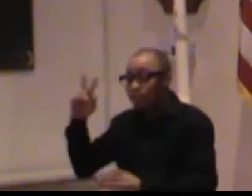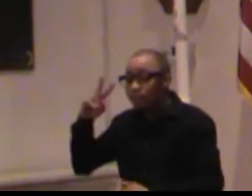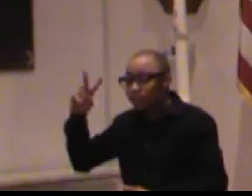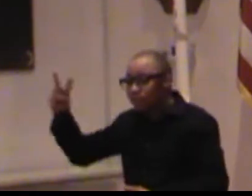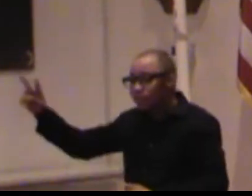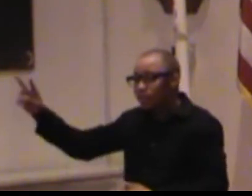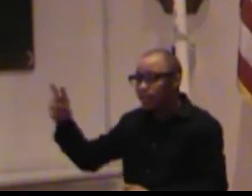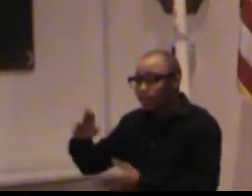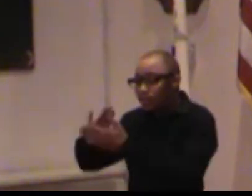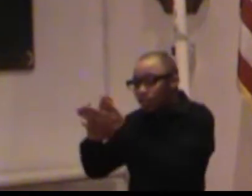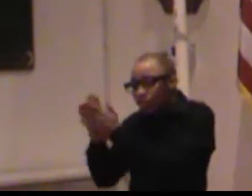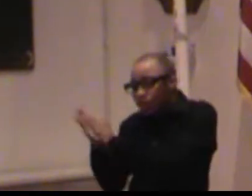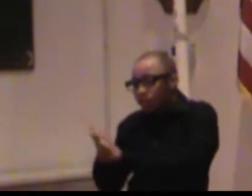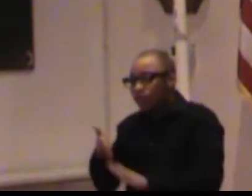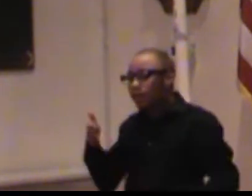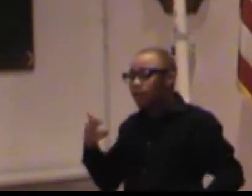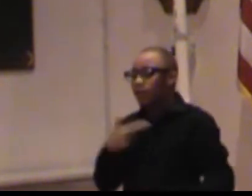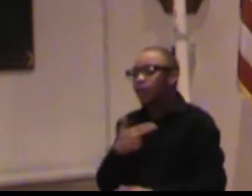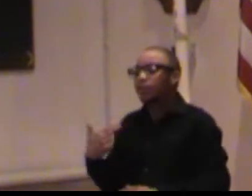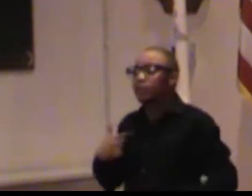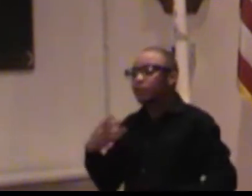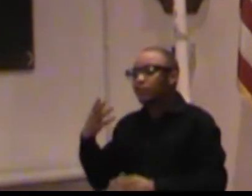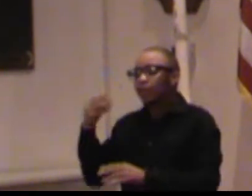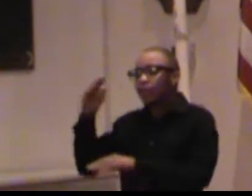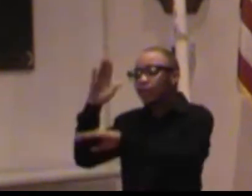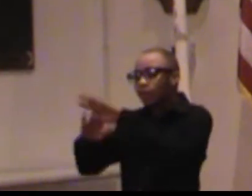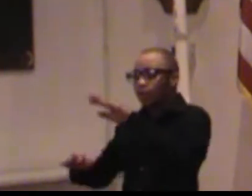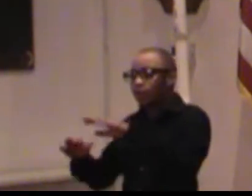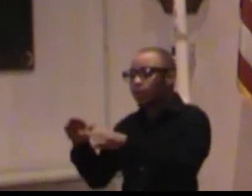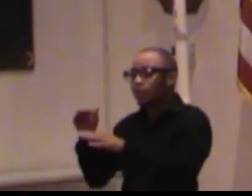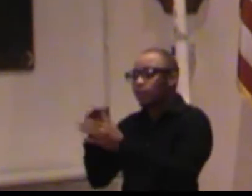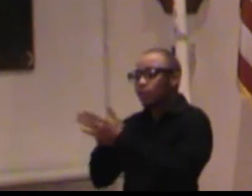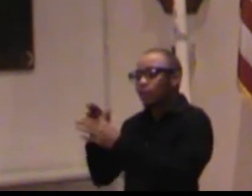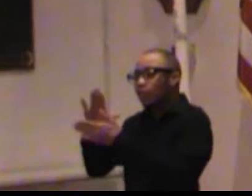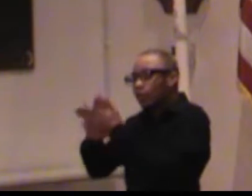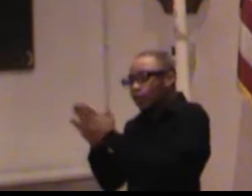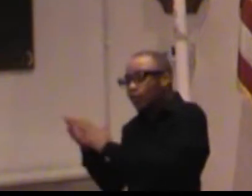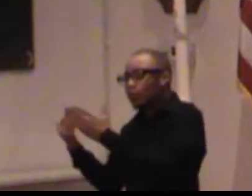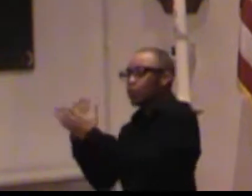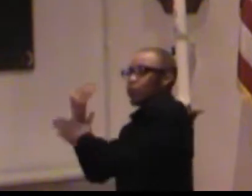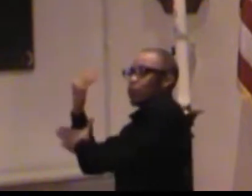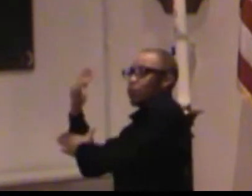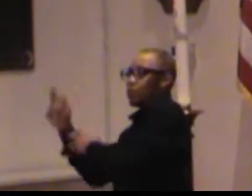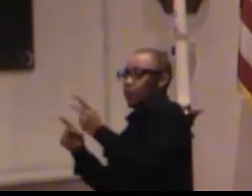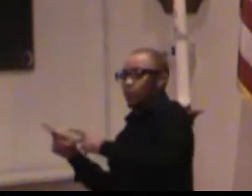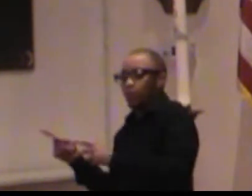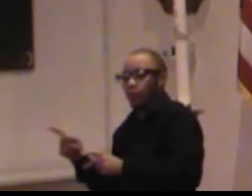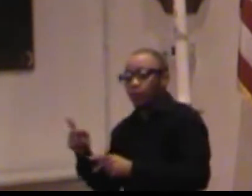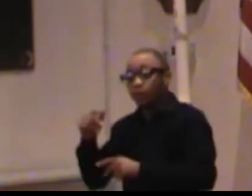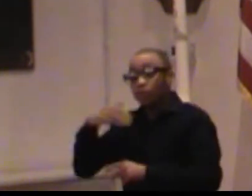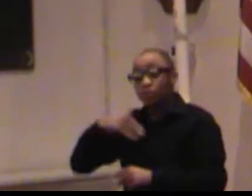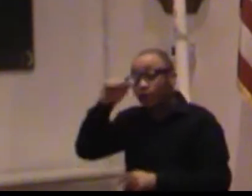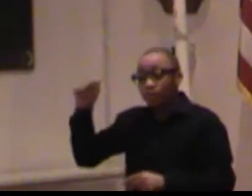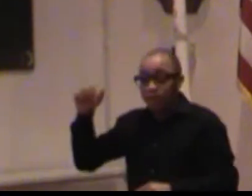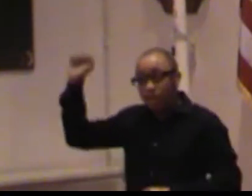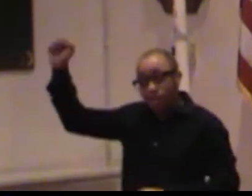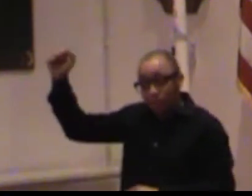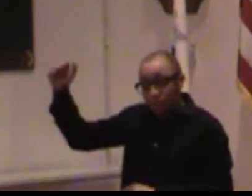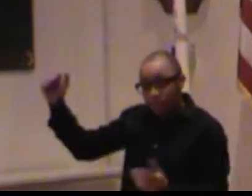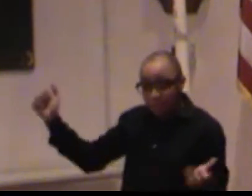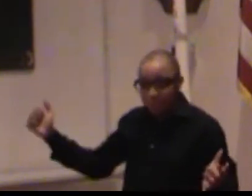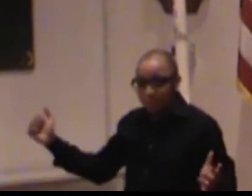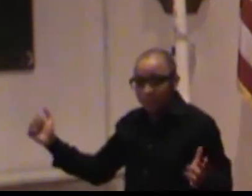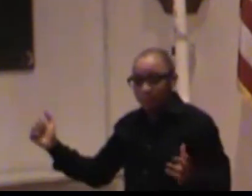vision, transforms us, and thus causes us to become brand new. Do I have any witnesses of